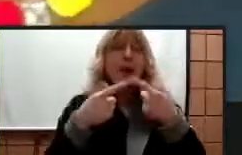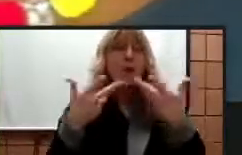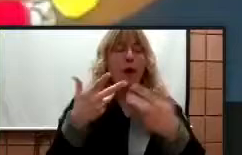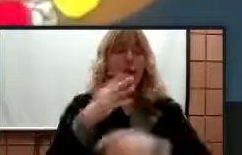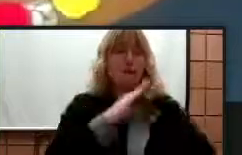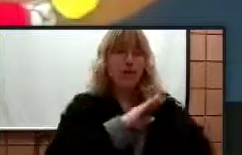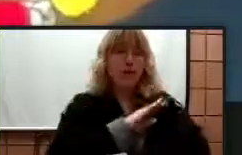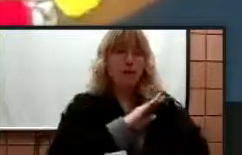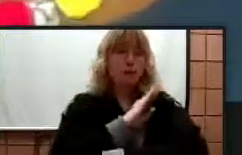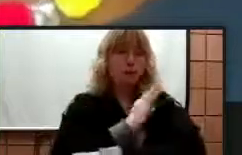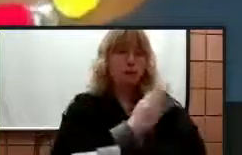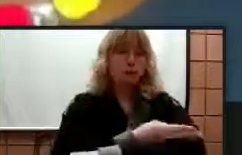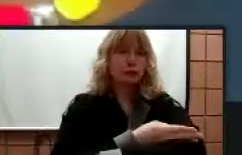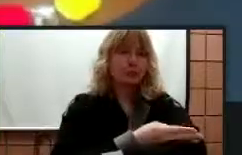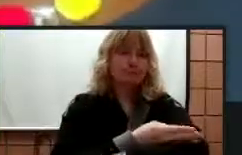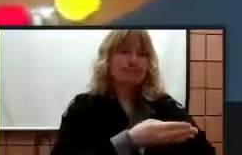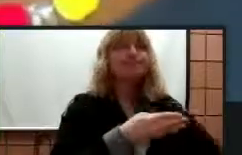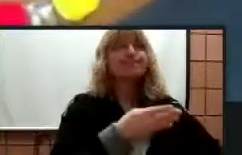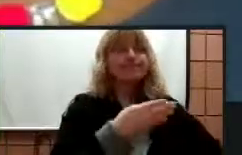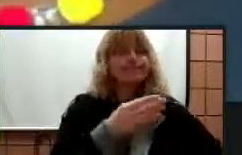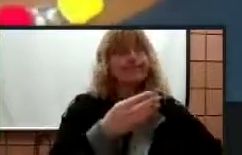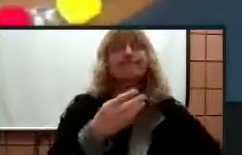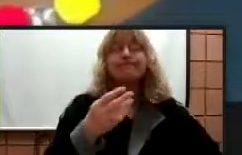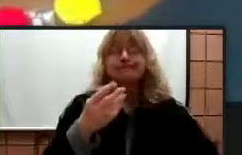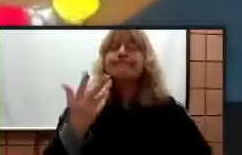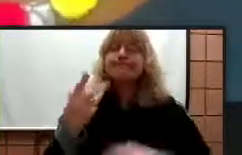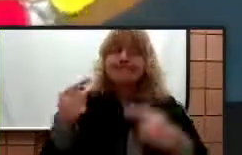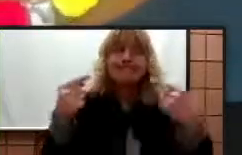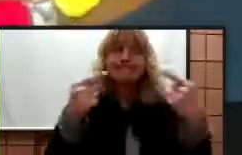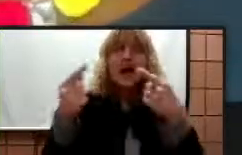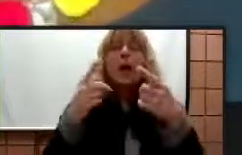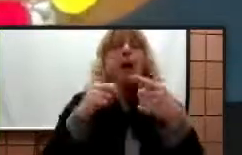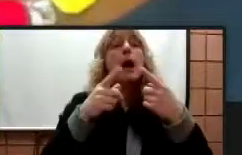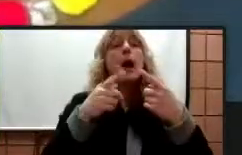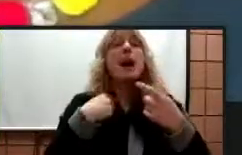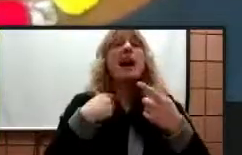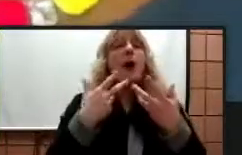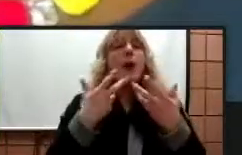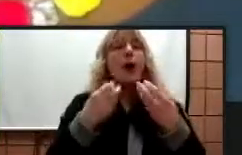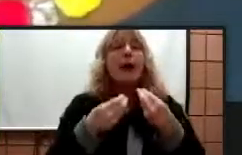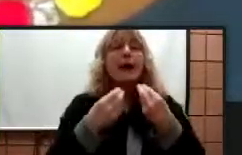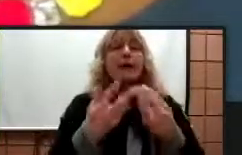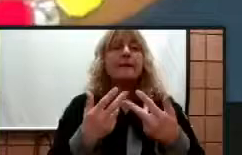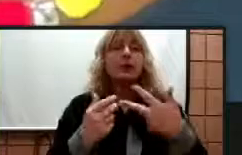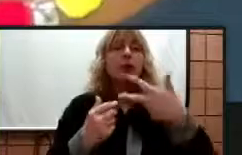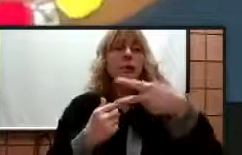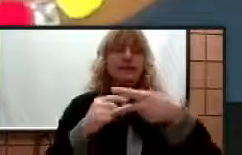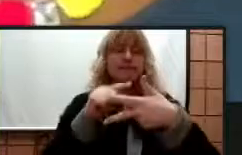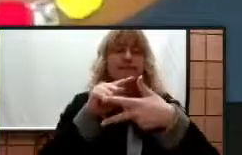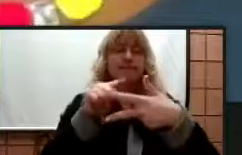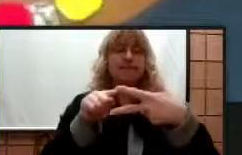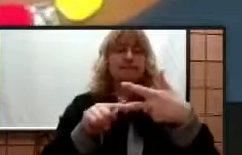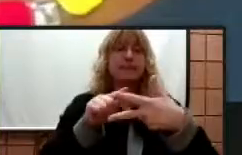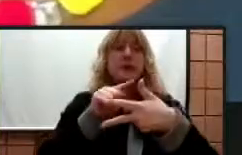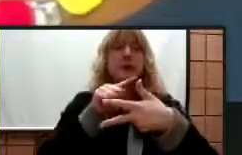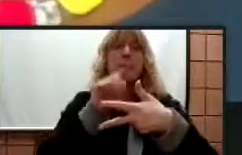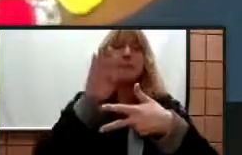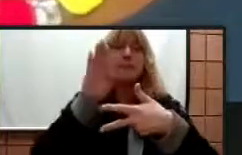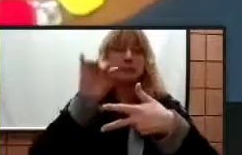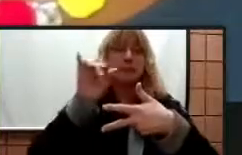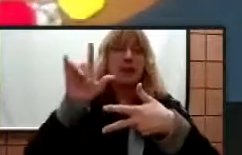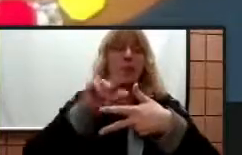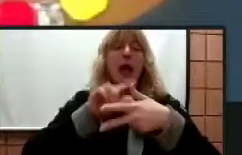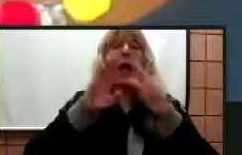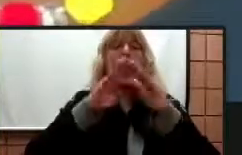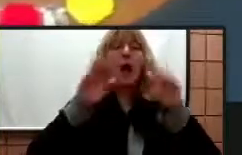bill numbers because there are some folks on here who may want to look these up. I want you to look at House Bill 4047, House